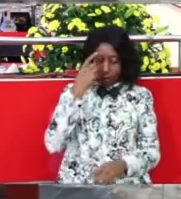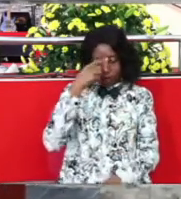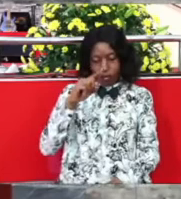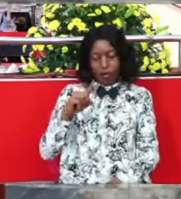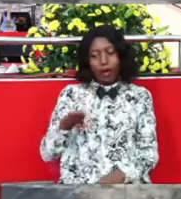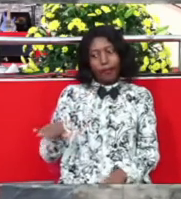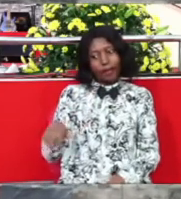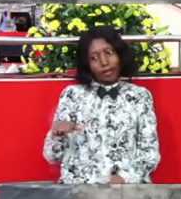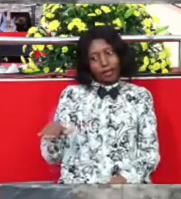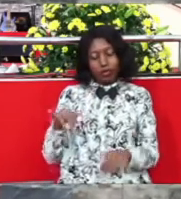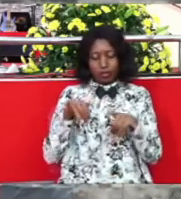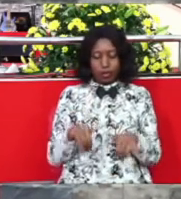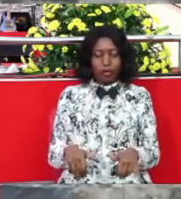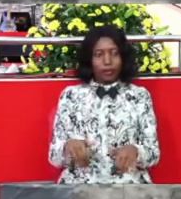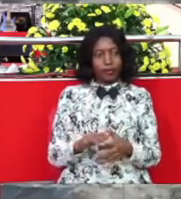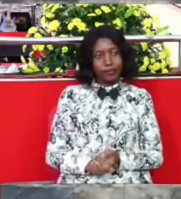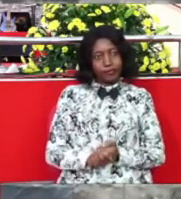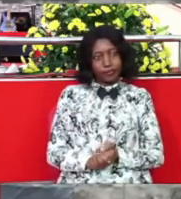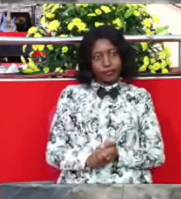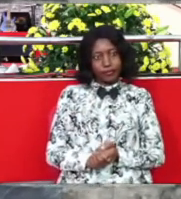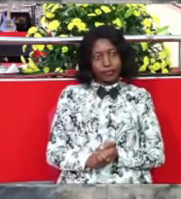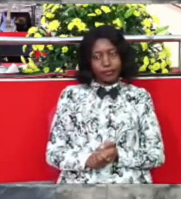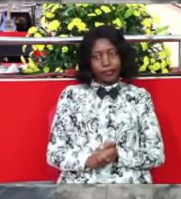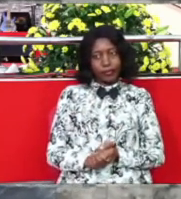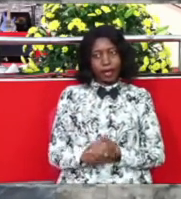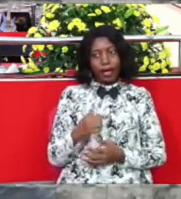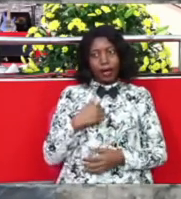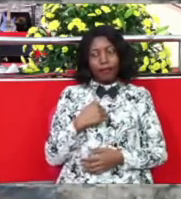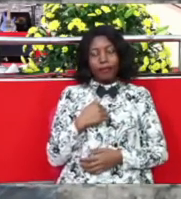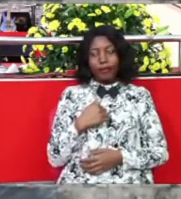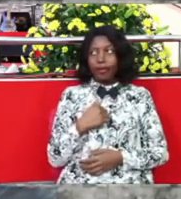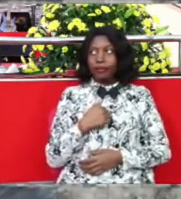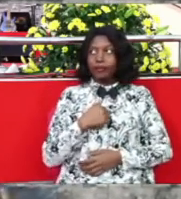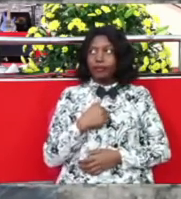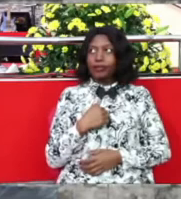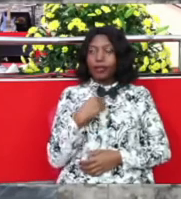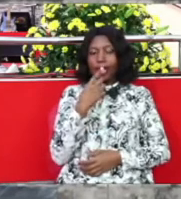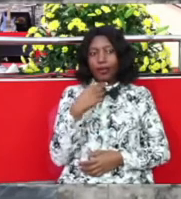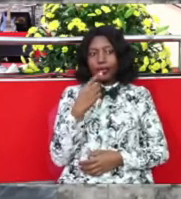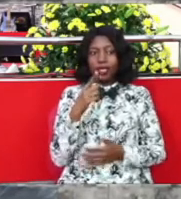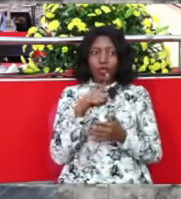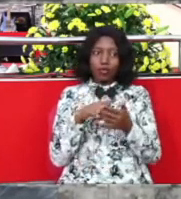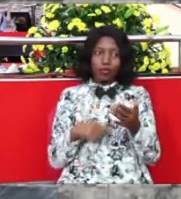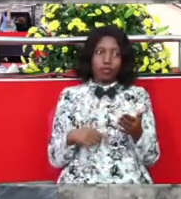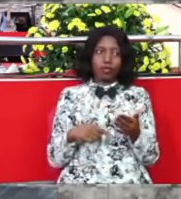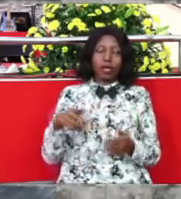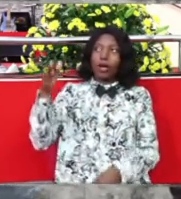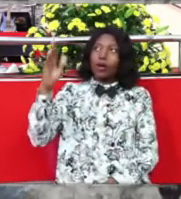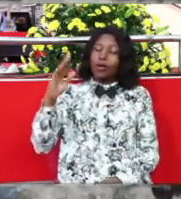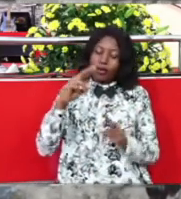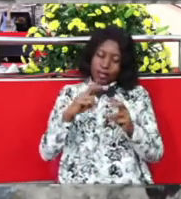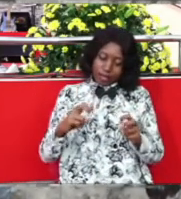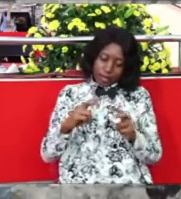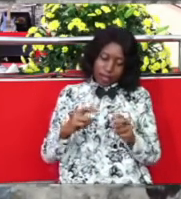pa kuishi. I want to submit to you that number one, God is looking for a resting place. Mungu